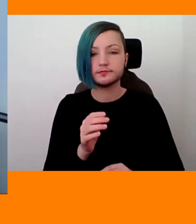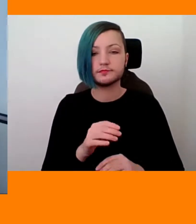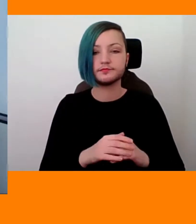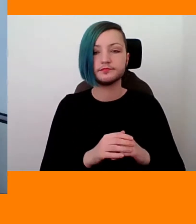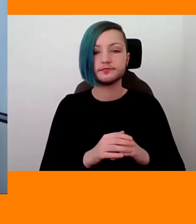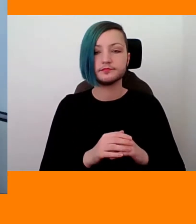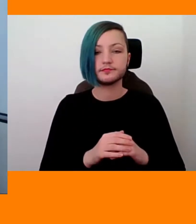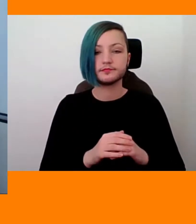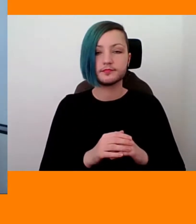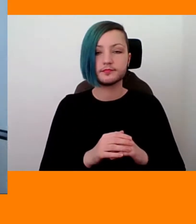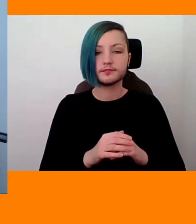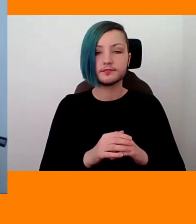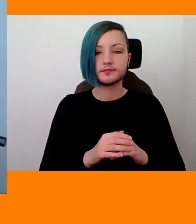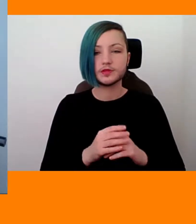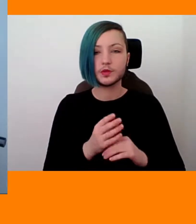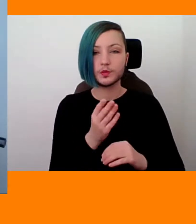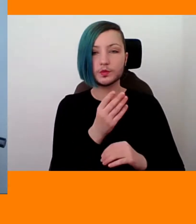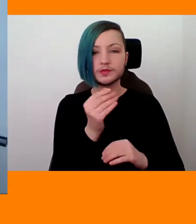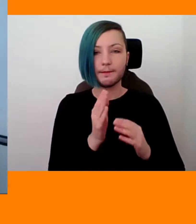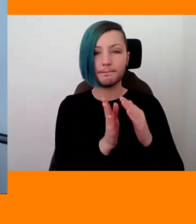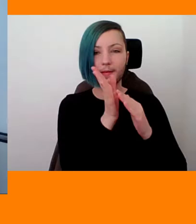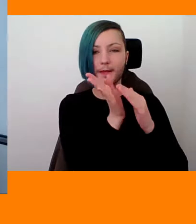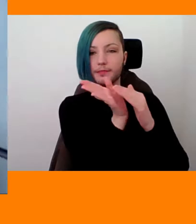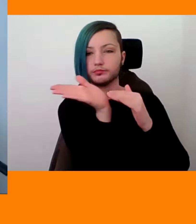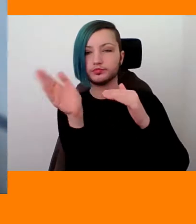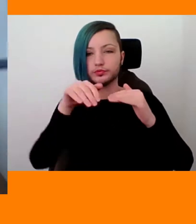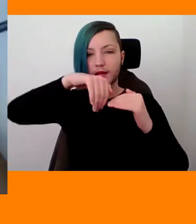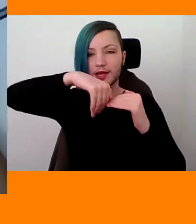So these curls here are going downwards.